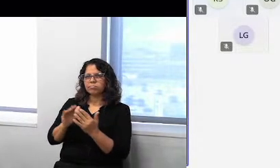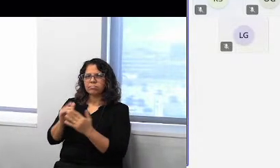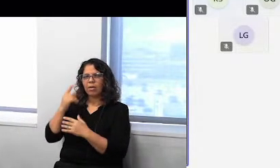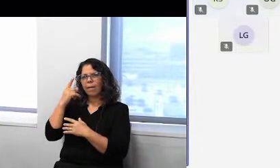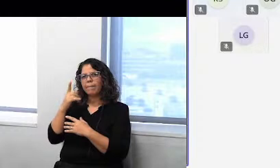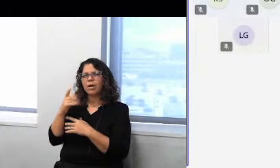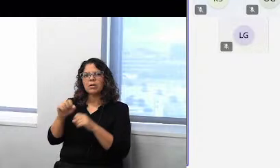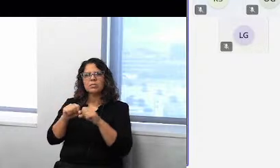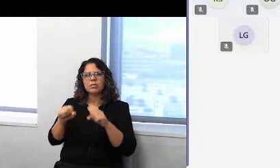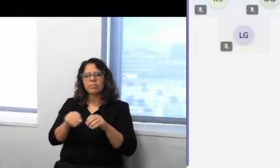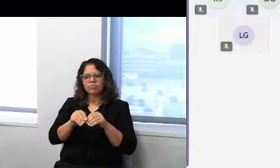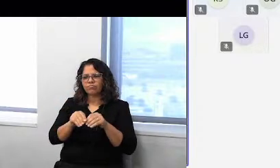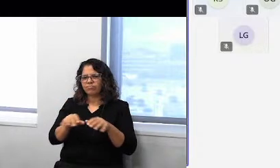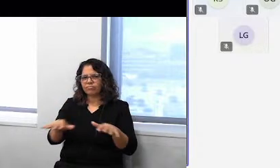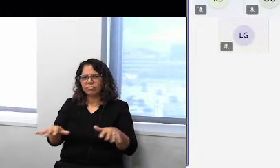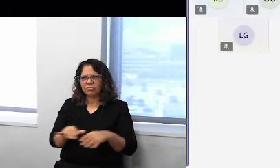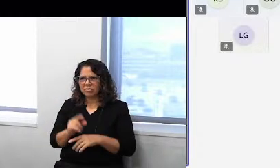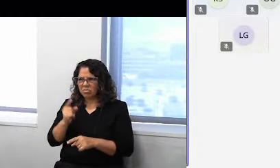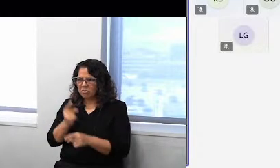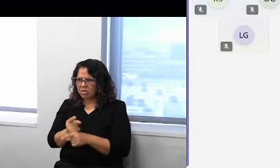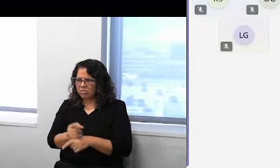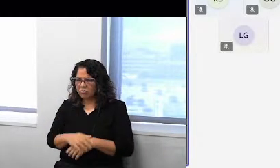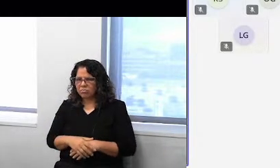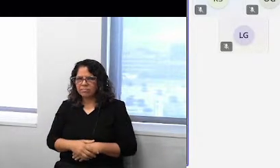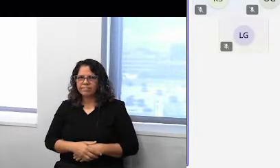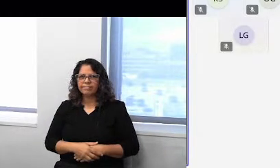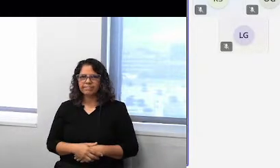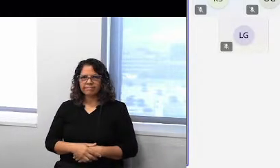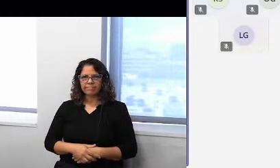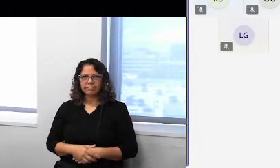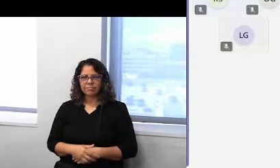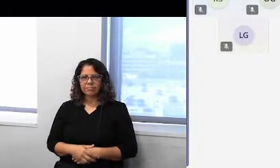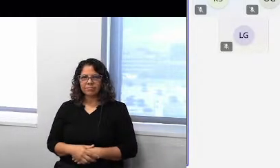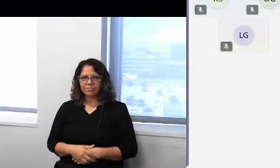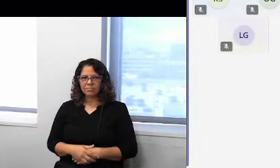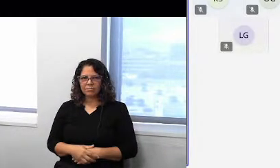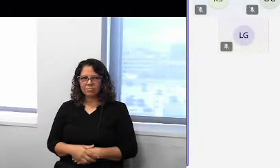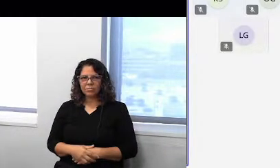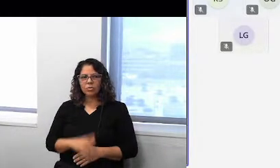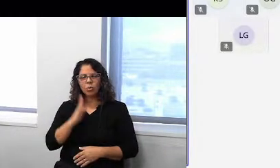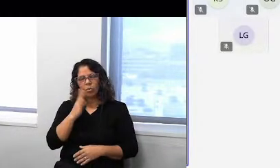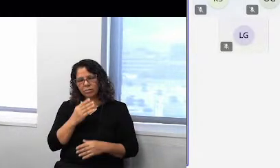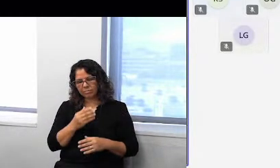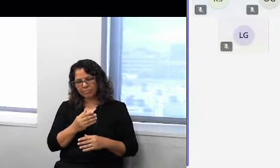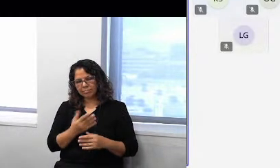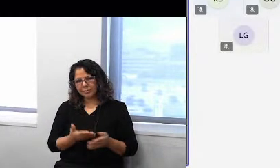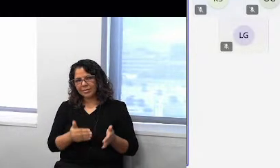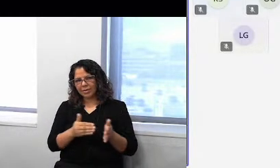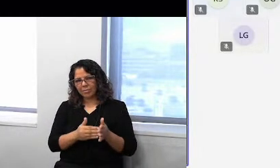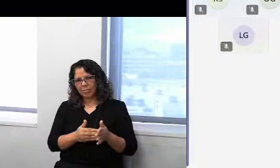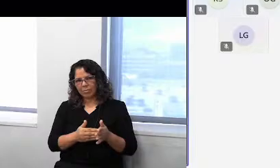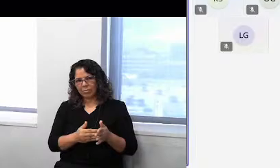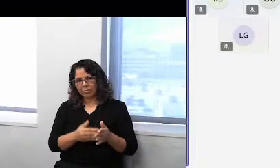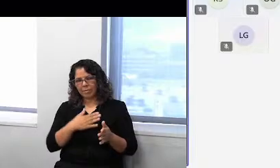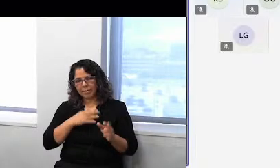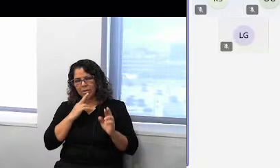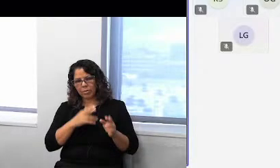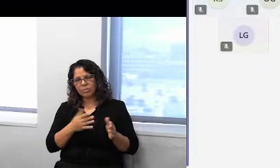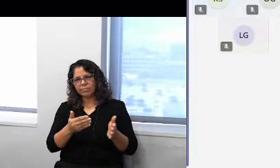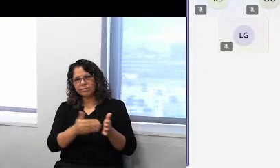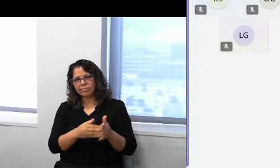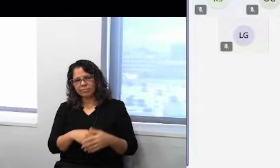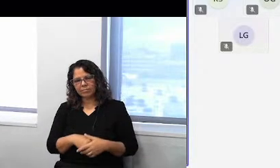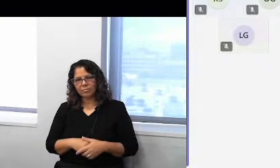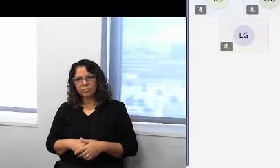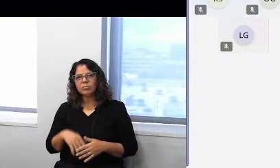Is that correct? I'll repeat it back on how I stated to help you with this. The renewable resources that have